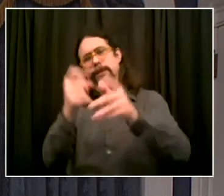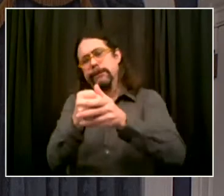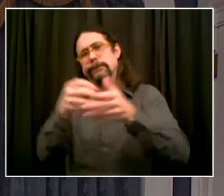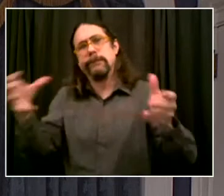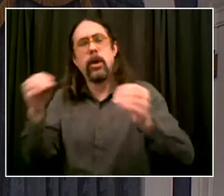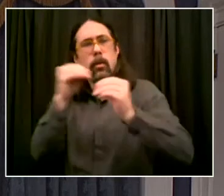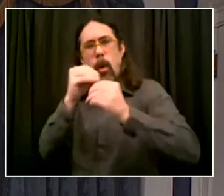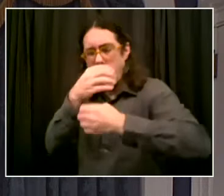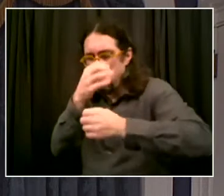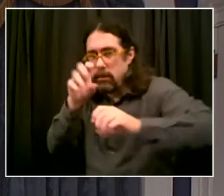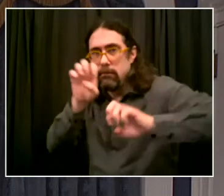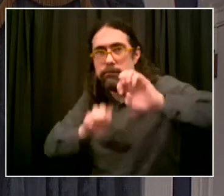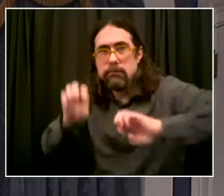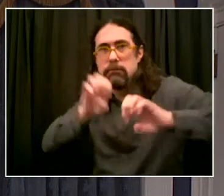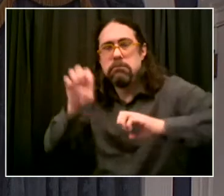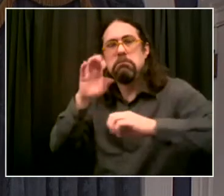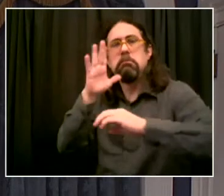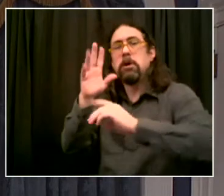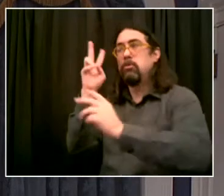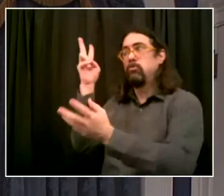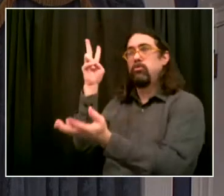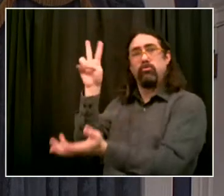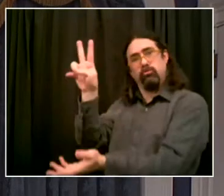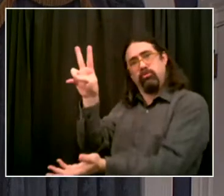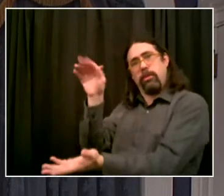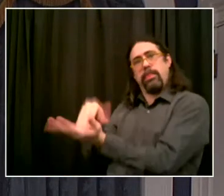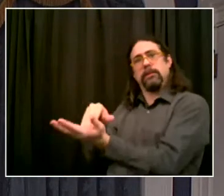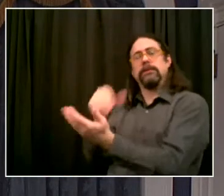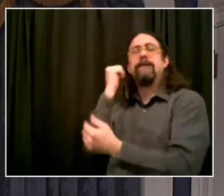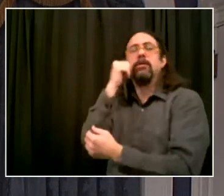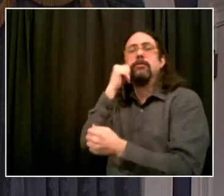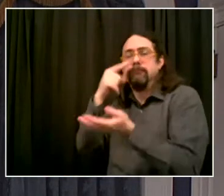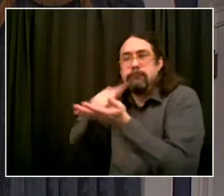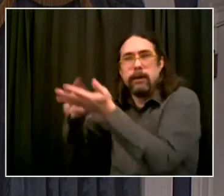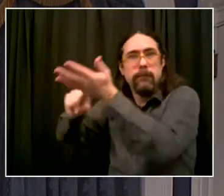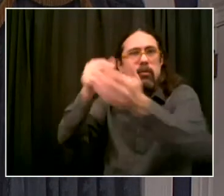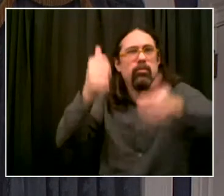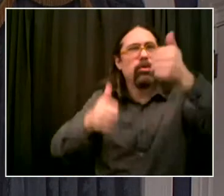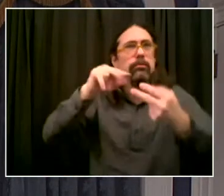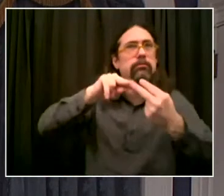Juliet? Usually she comes in really clearly. Can you hear us, Juliet?